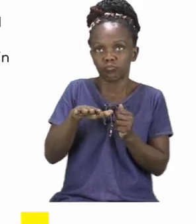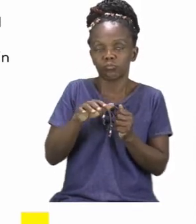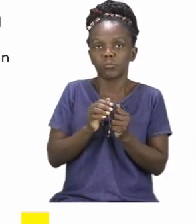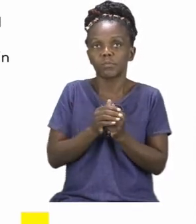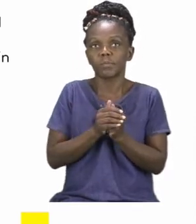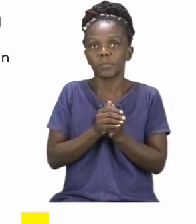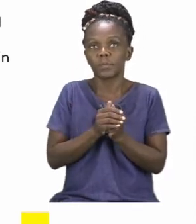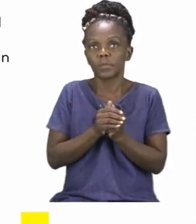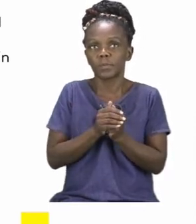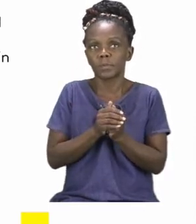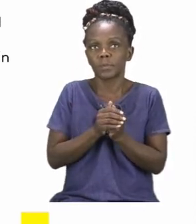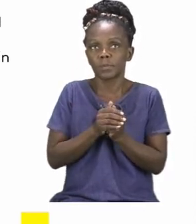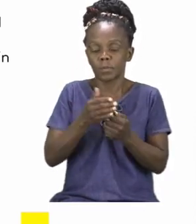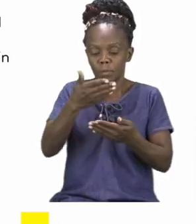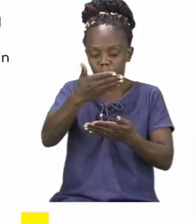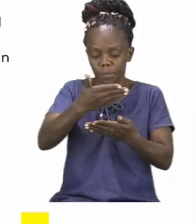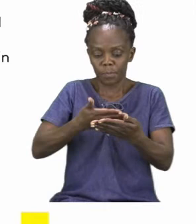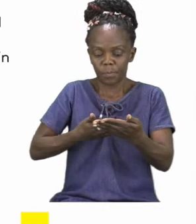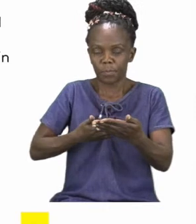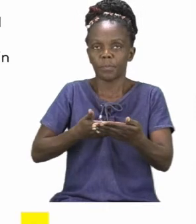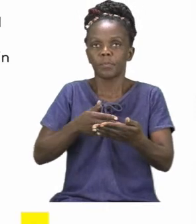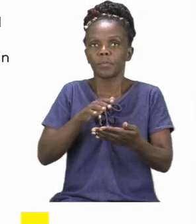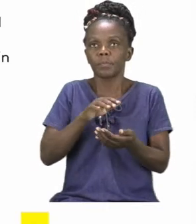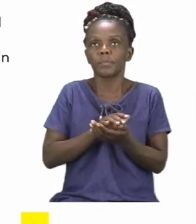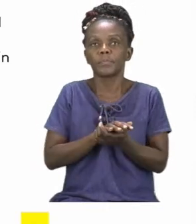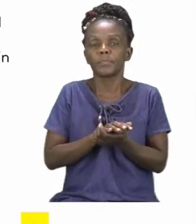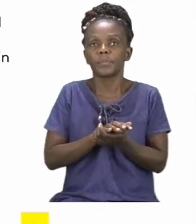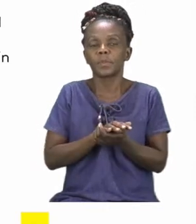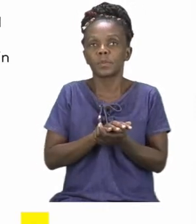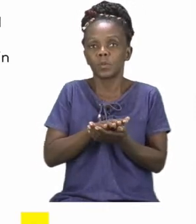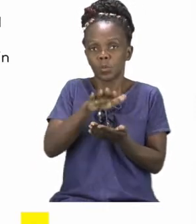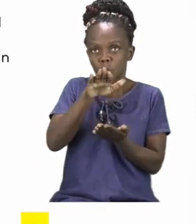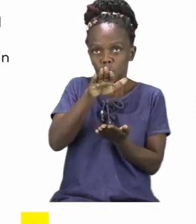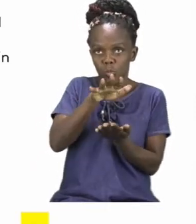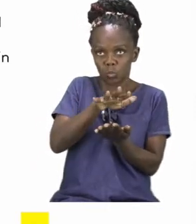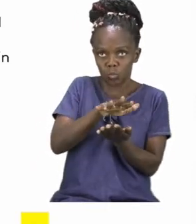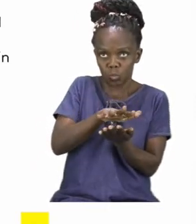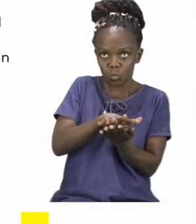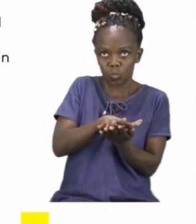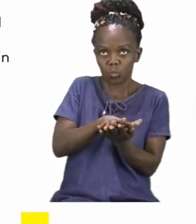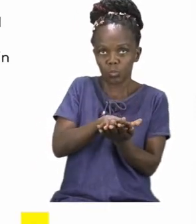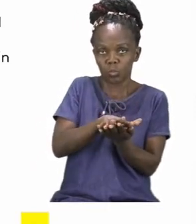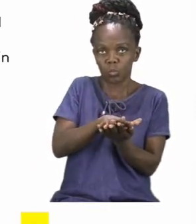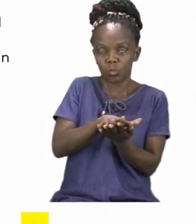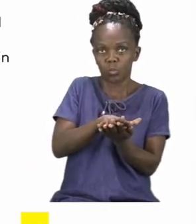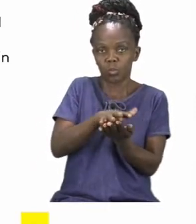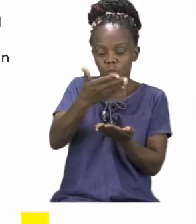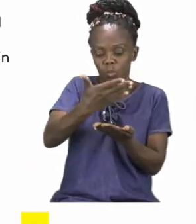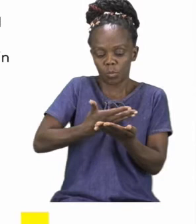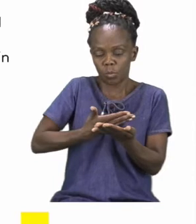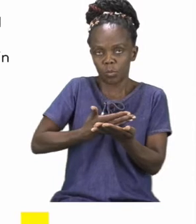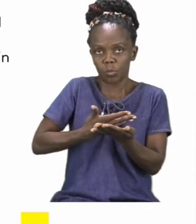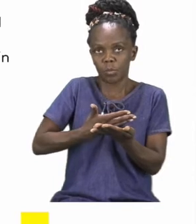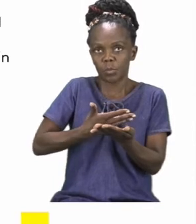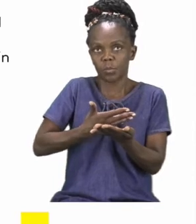to trace around them with a red crayon. So first of all, we need to